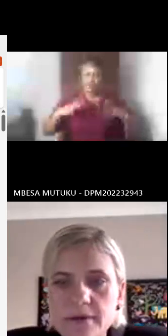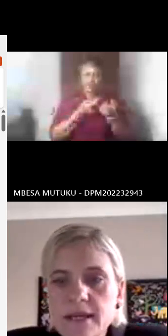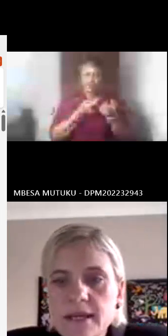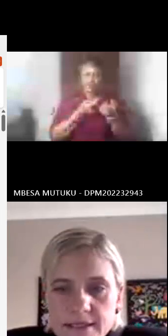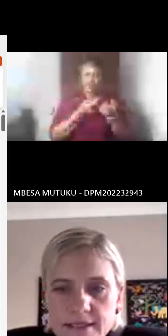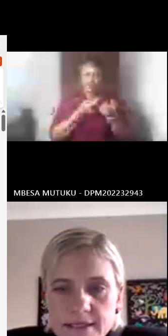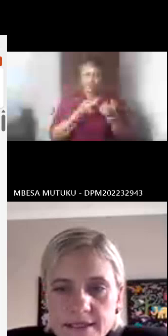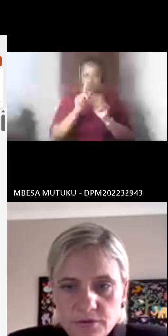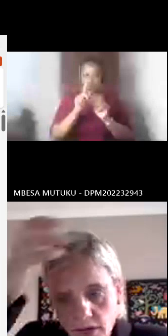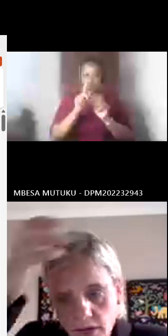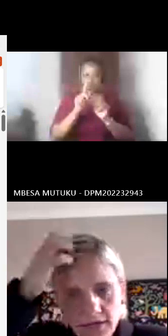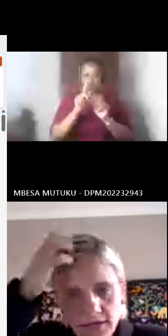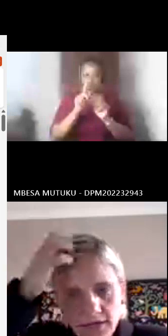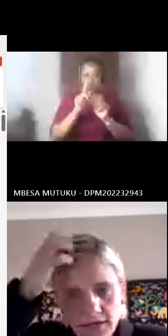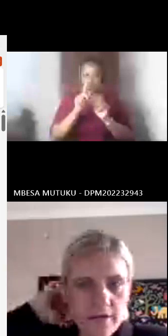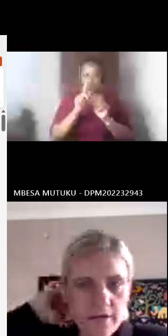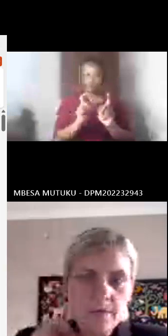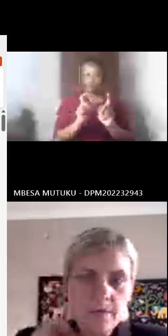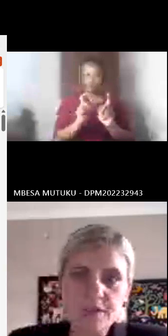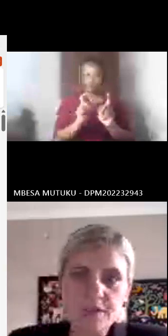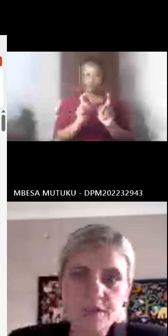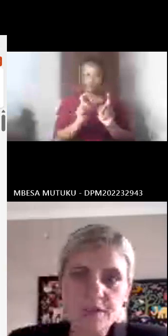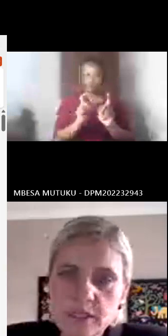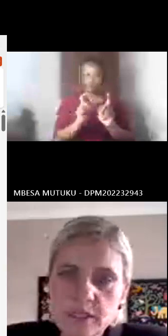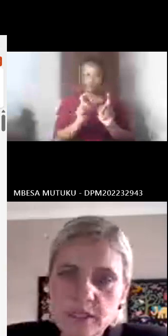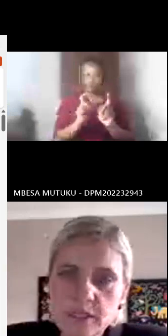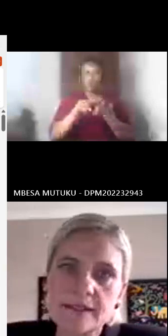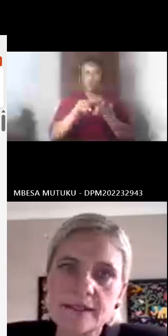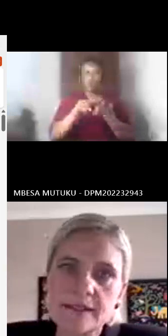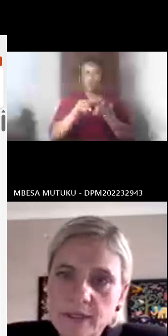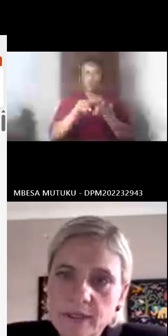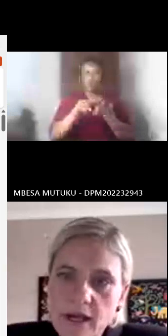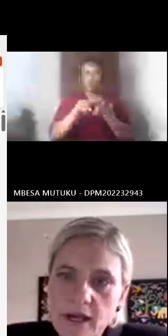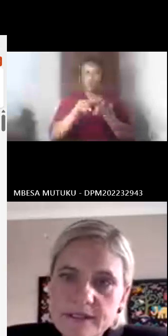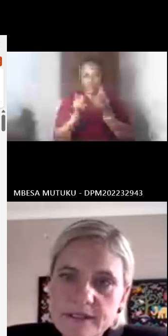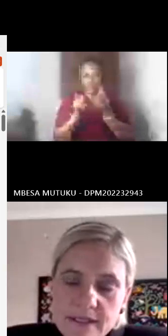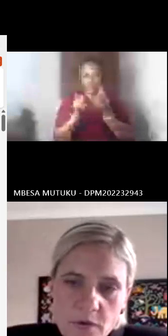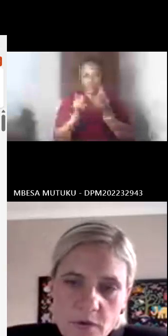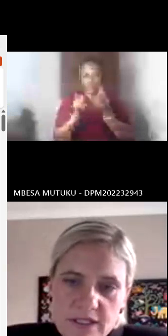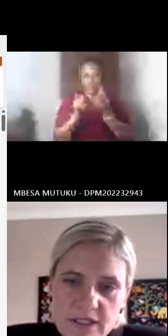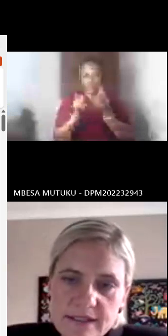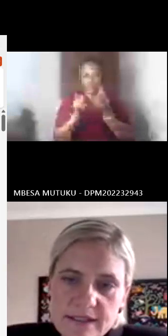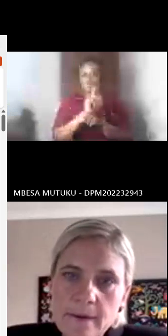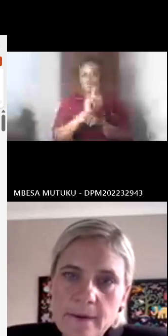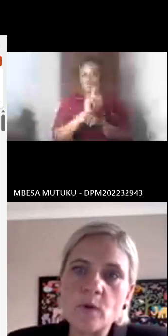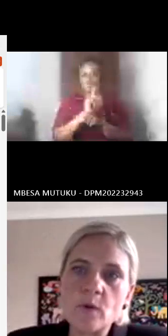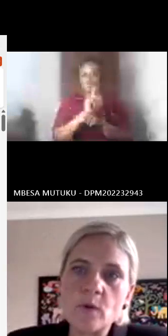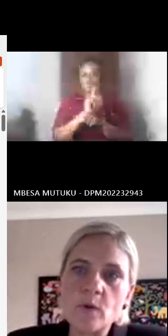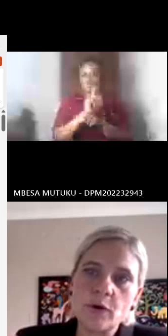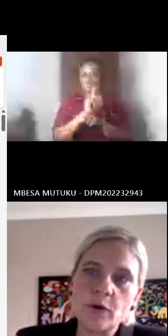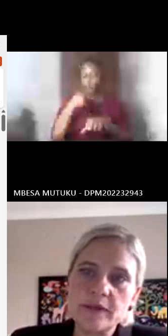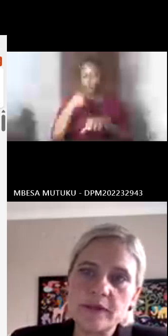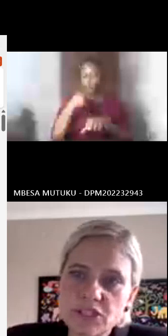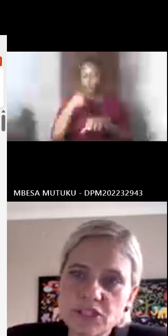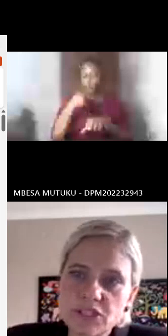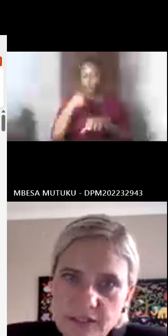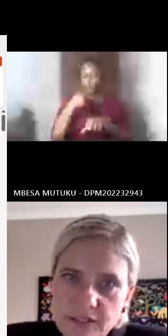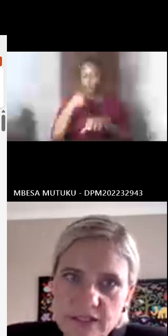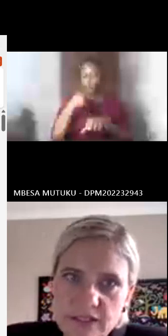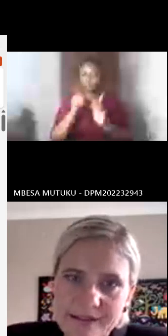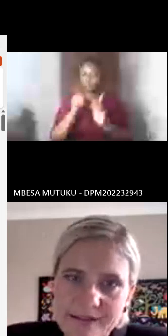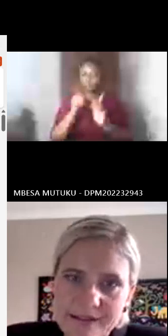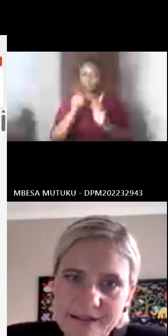at about 10 to on the hour, I will stop talking and we'll answer some questions once we open the